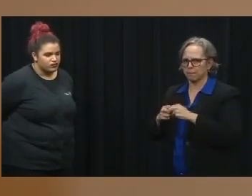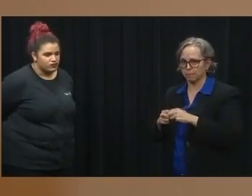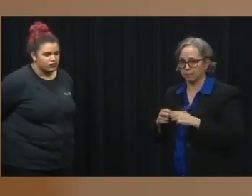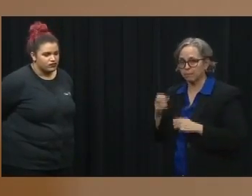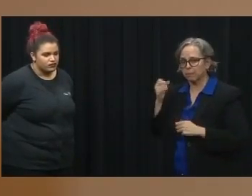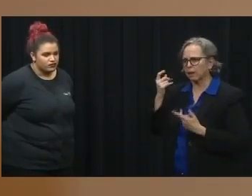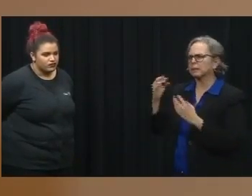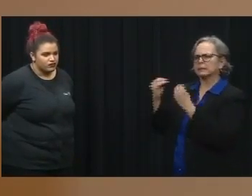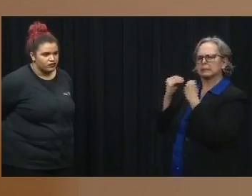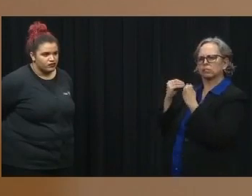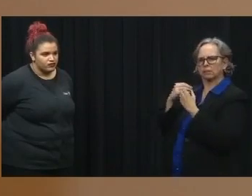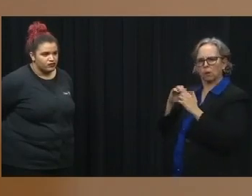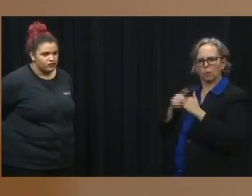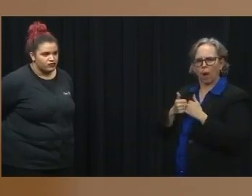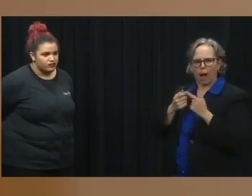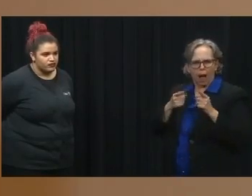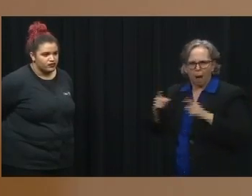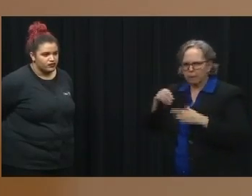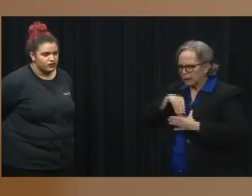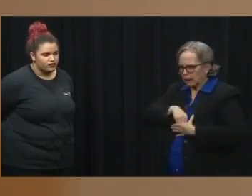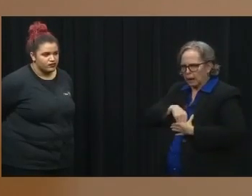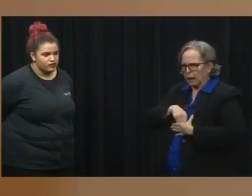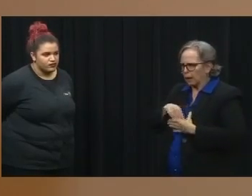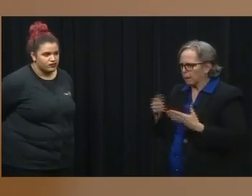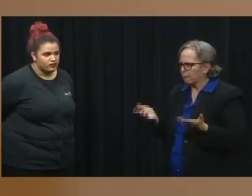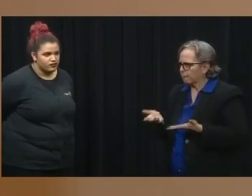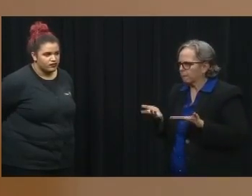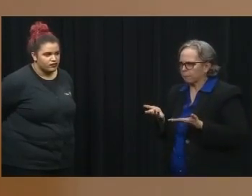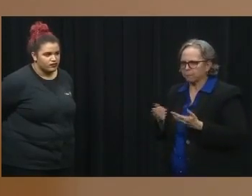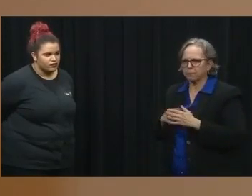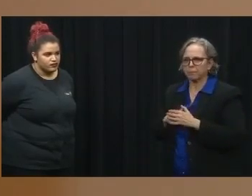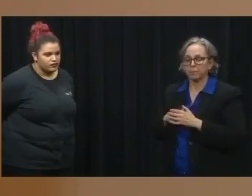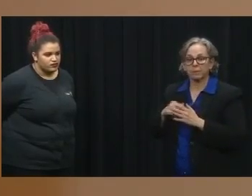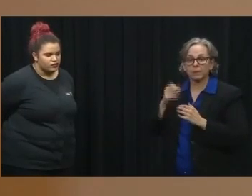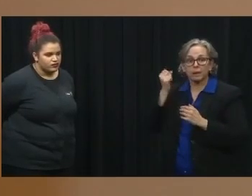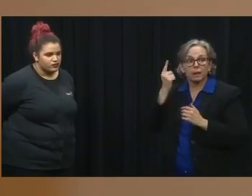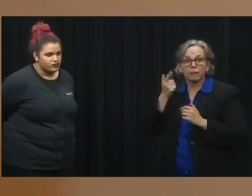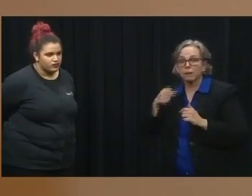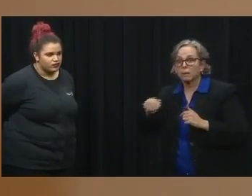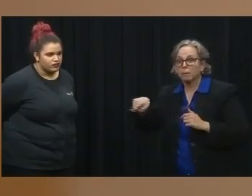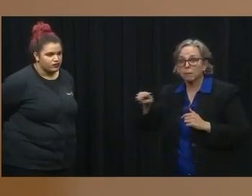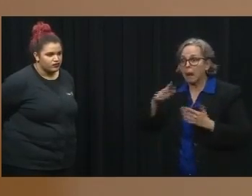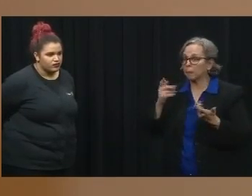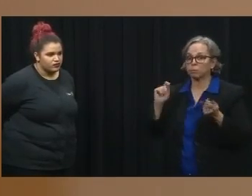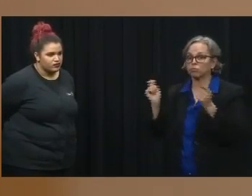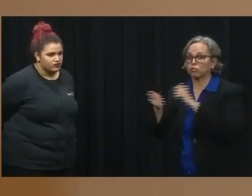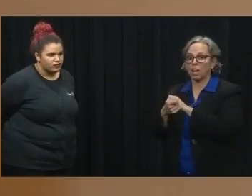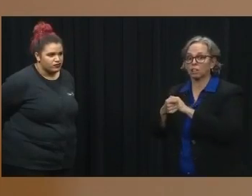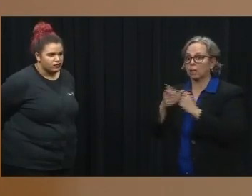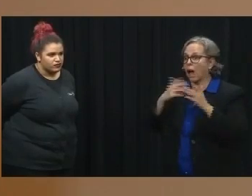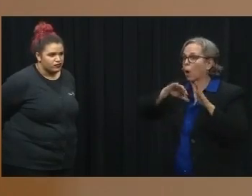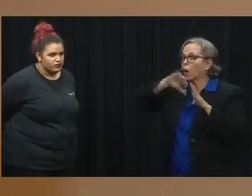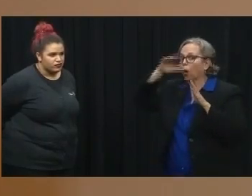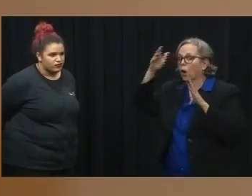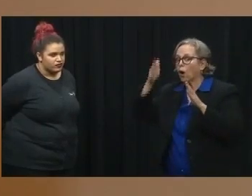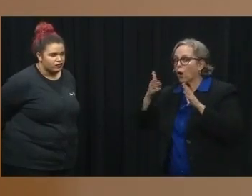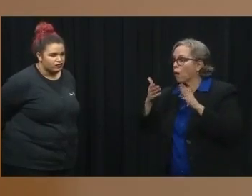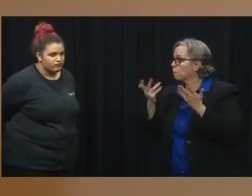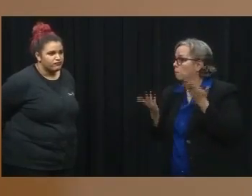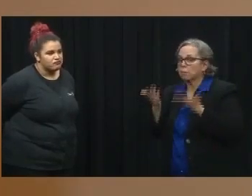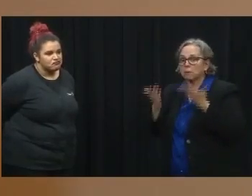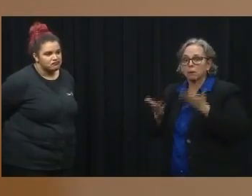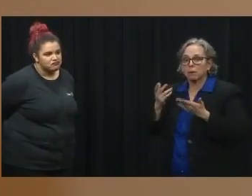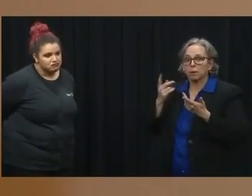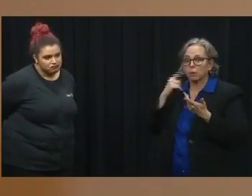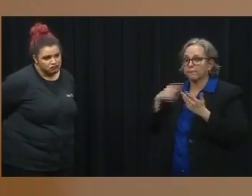here. So any of that might even change the curve. If we find an antiviral that actually is effective